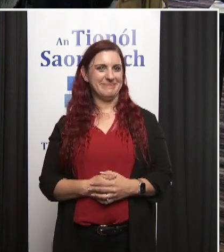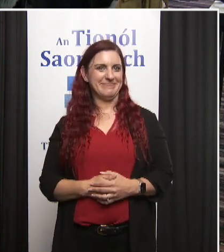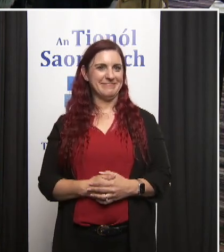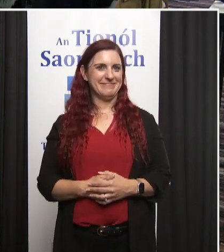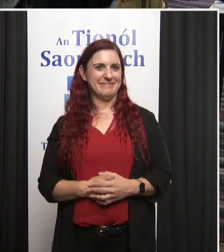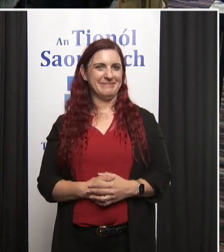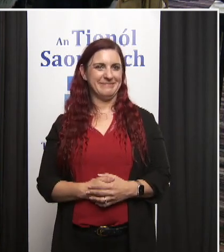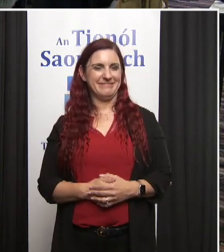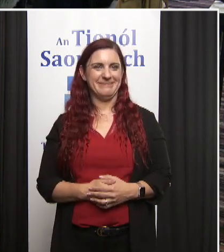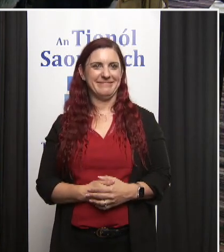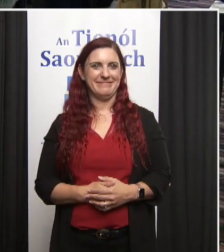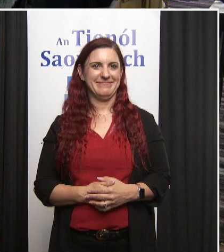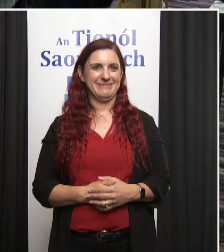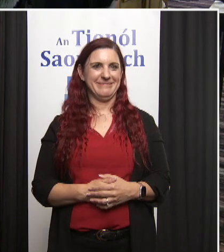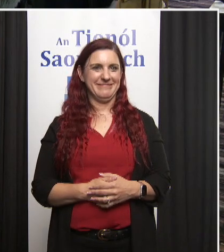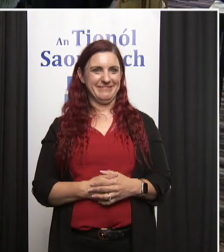Over to you. Thanks very much.